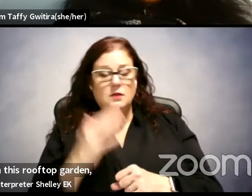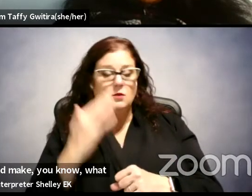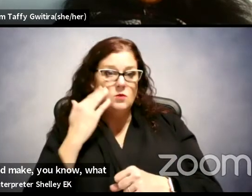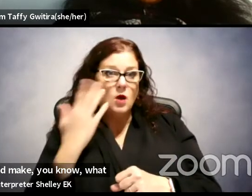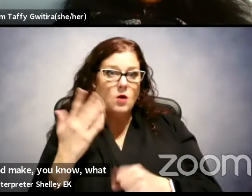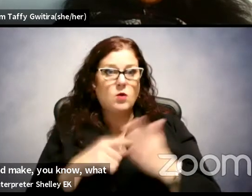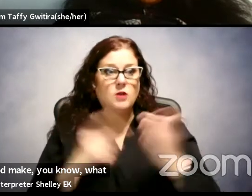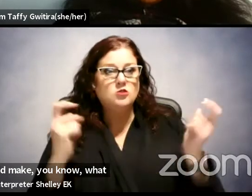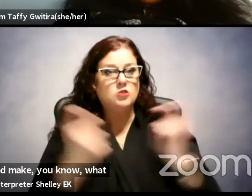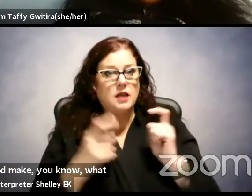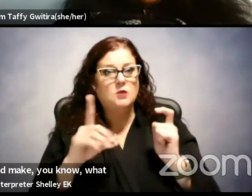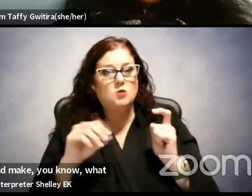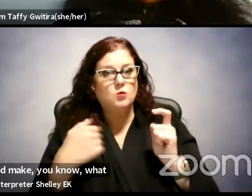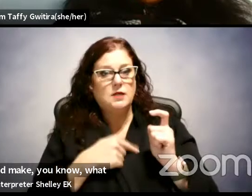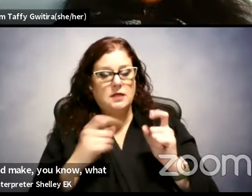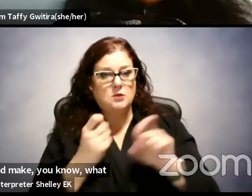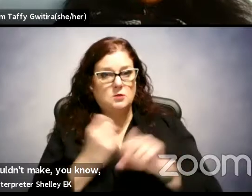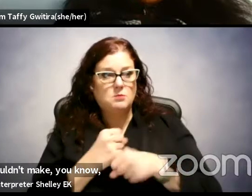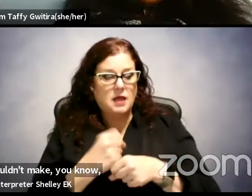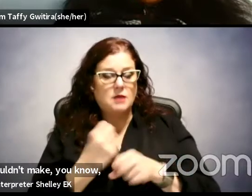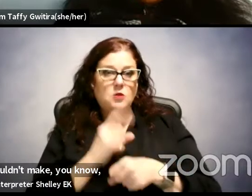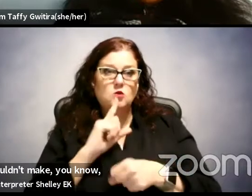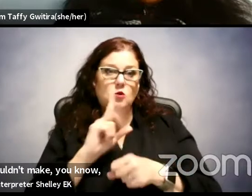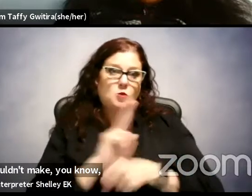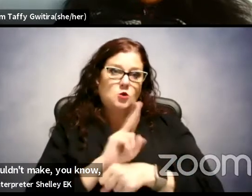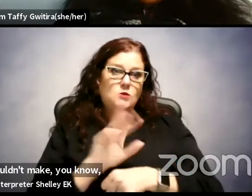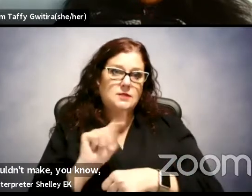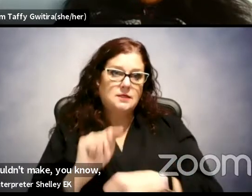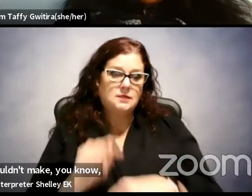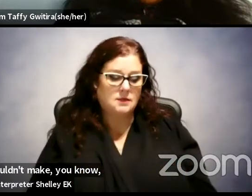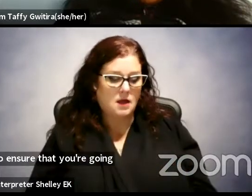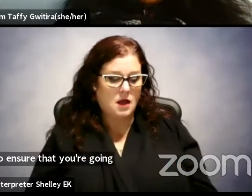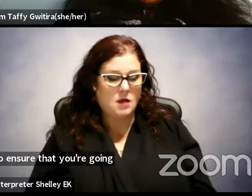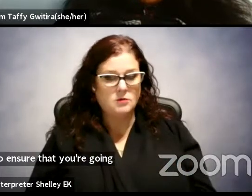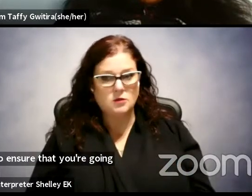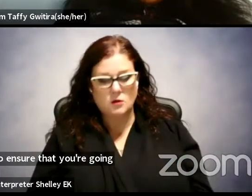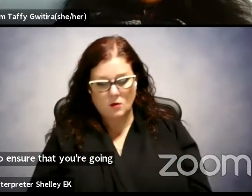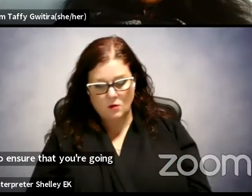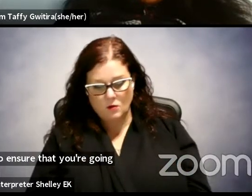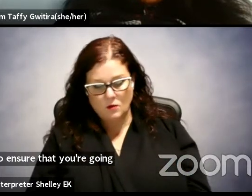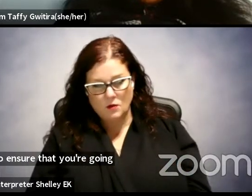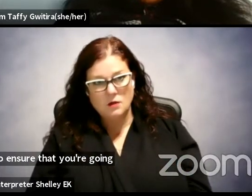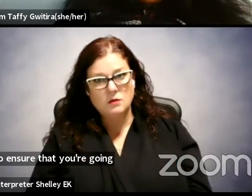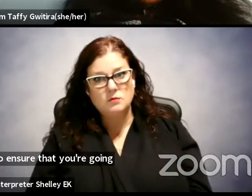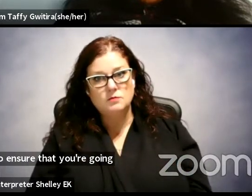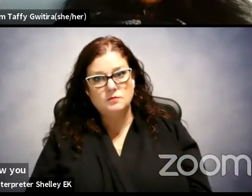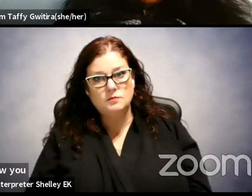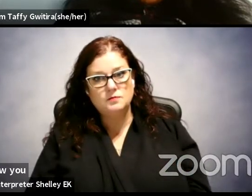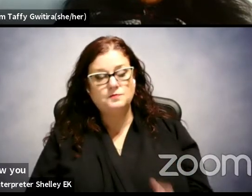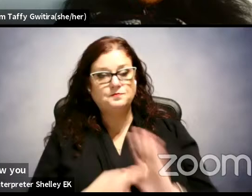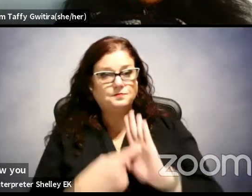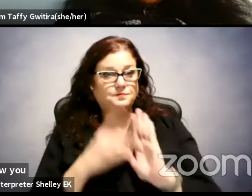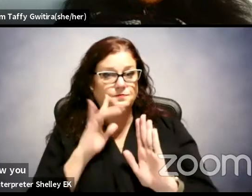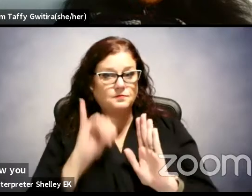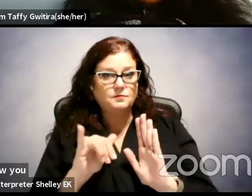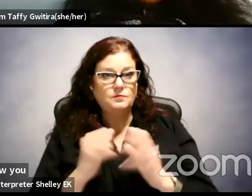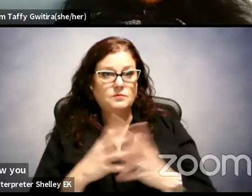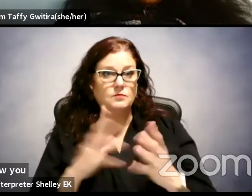what changes do we need to make to ensure that you're going to use it? And so I will show you this. There's a lot of other photos I'm not going